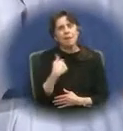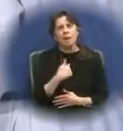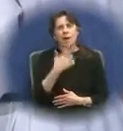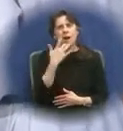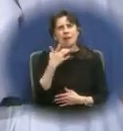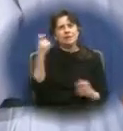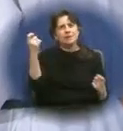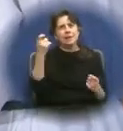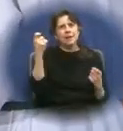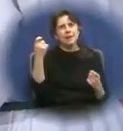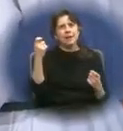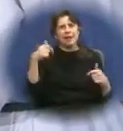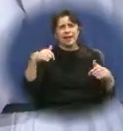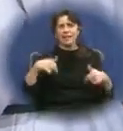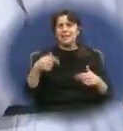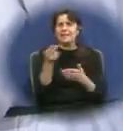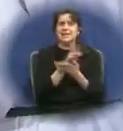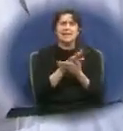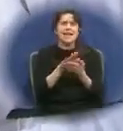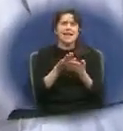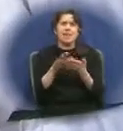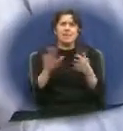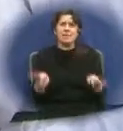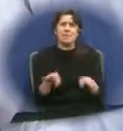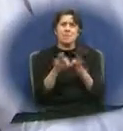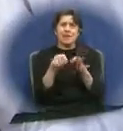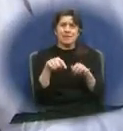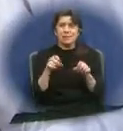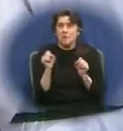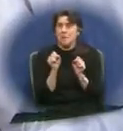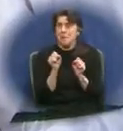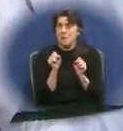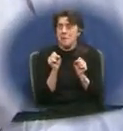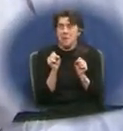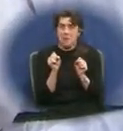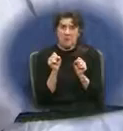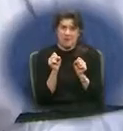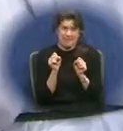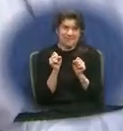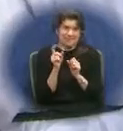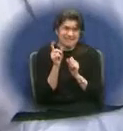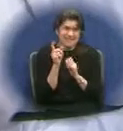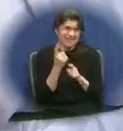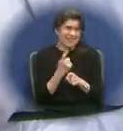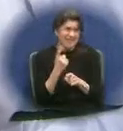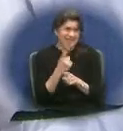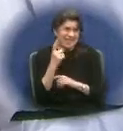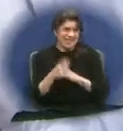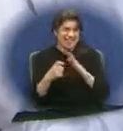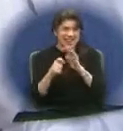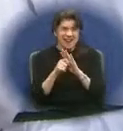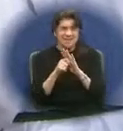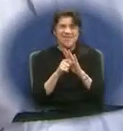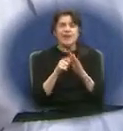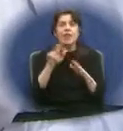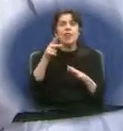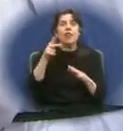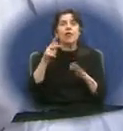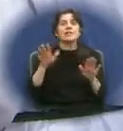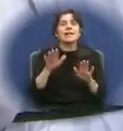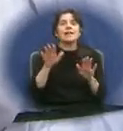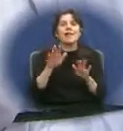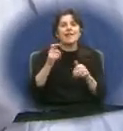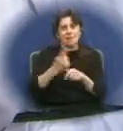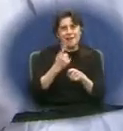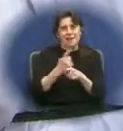to celebrate this sacred liturgy in this wintry ordinary time, this third Sunday of ordinary time.